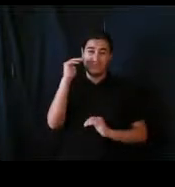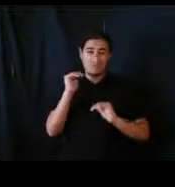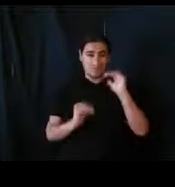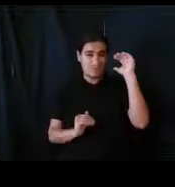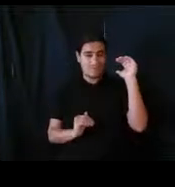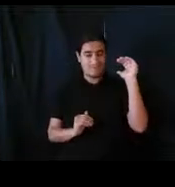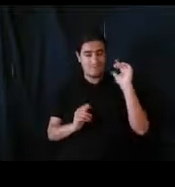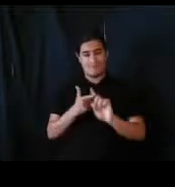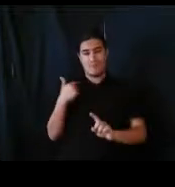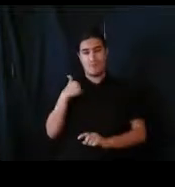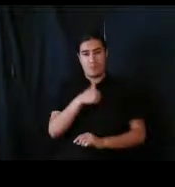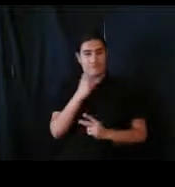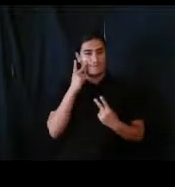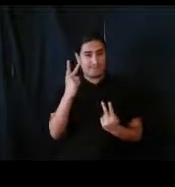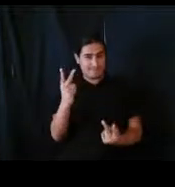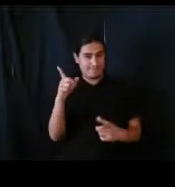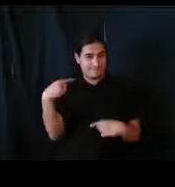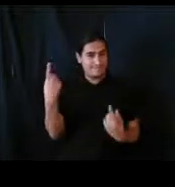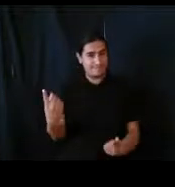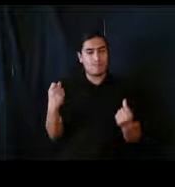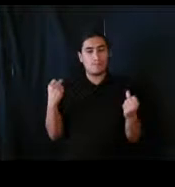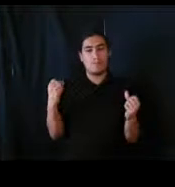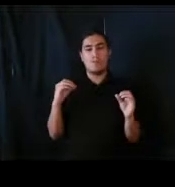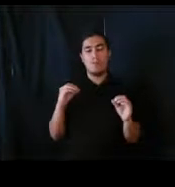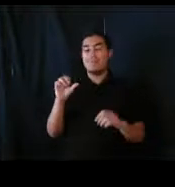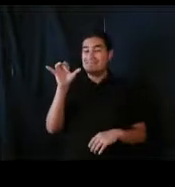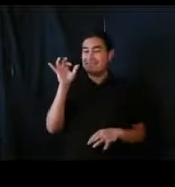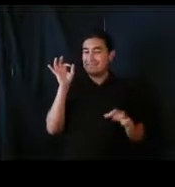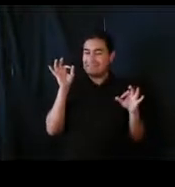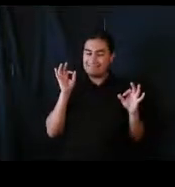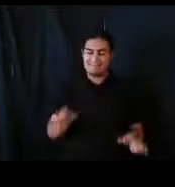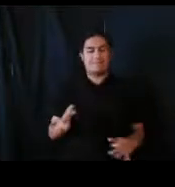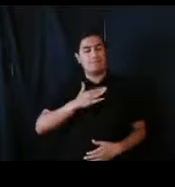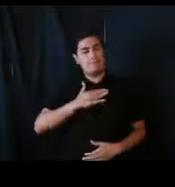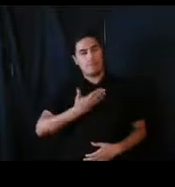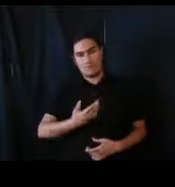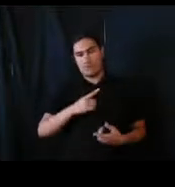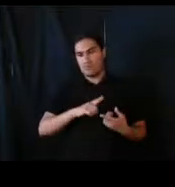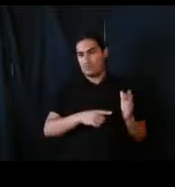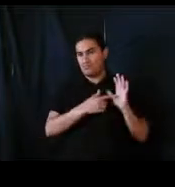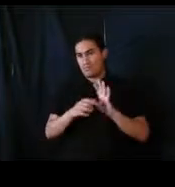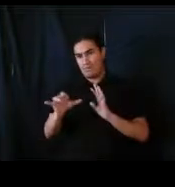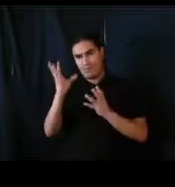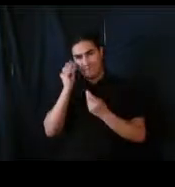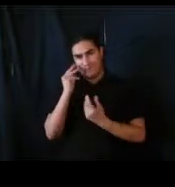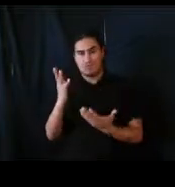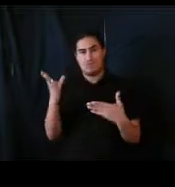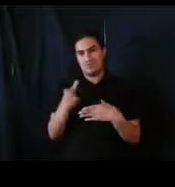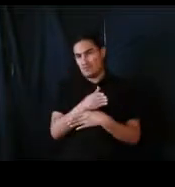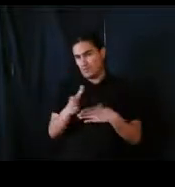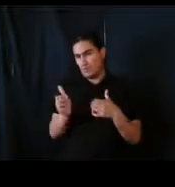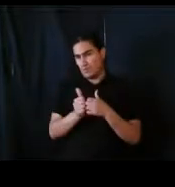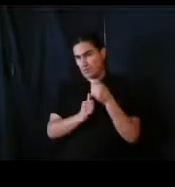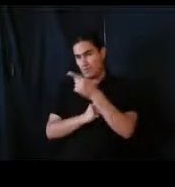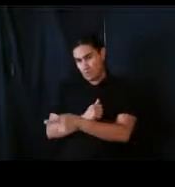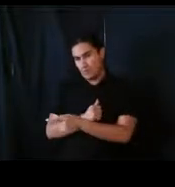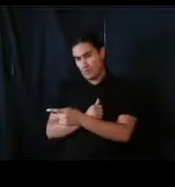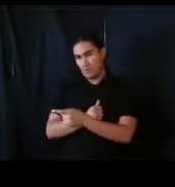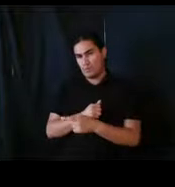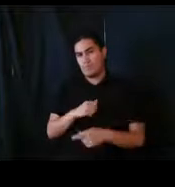see and so um certainly happy to to share that information with you uh commissioner